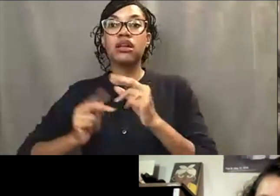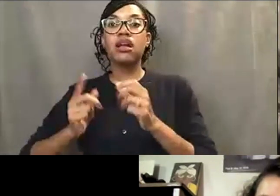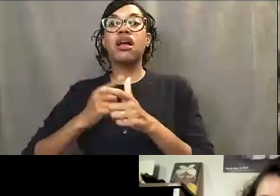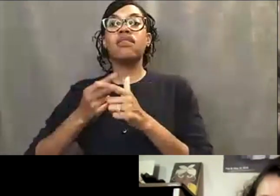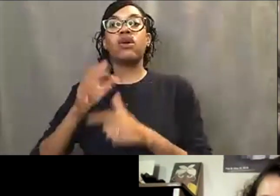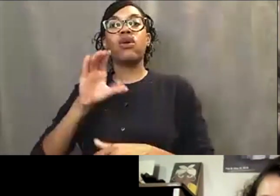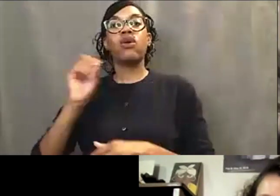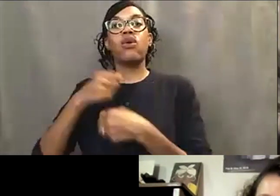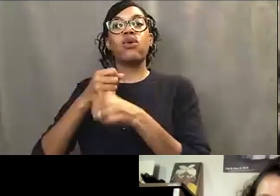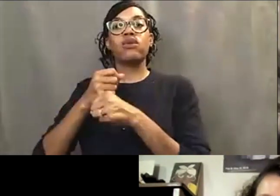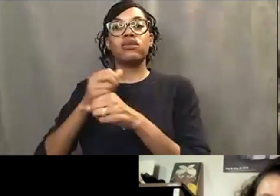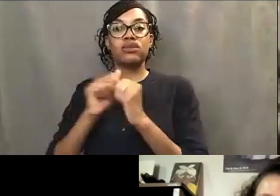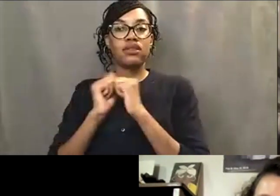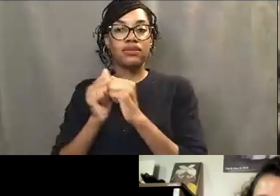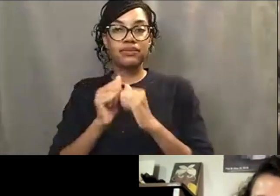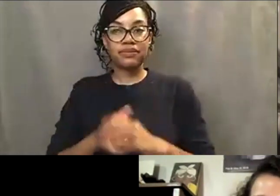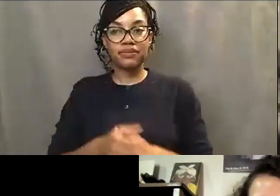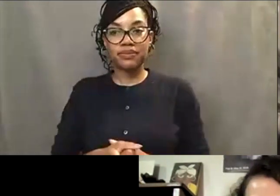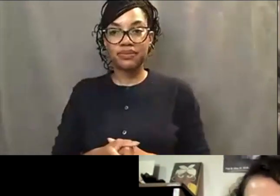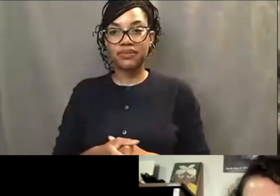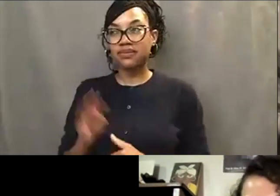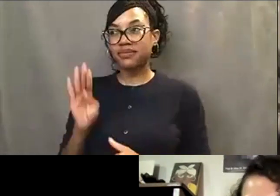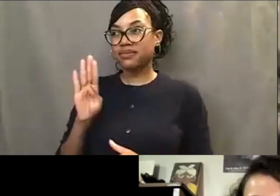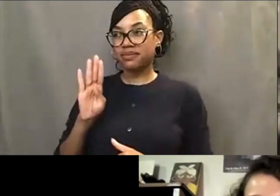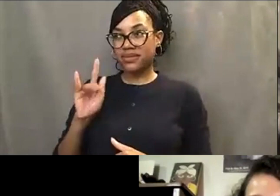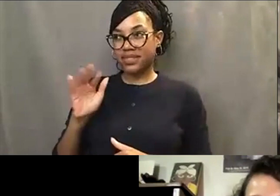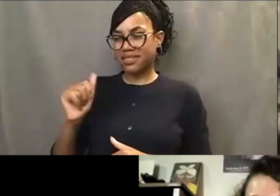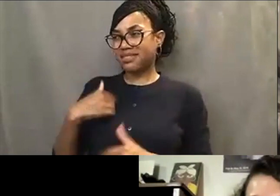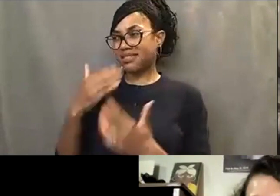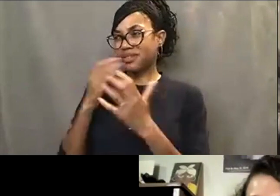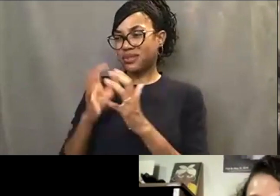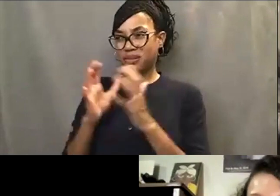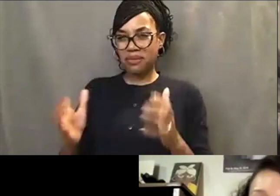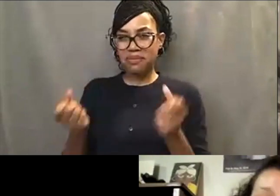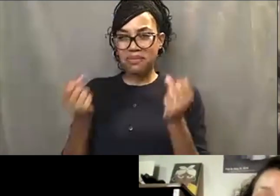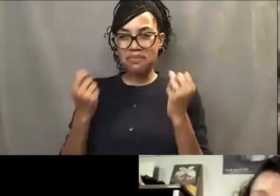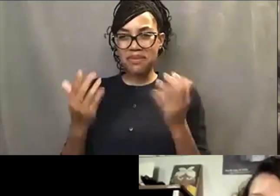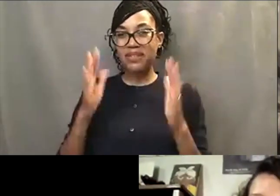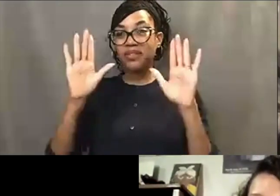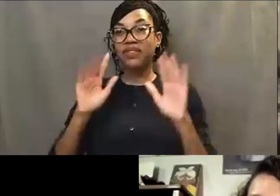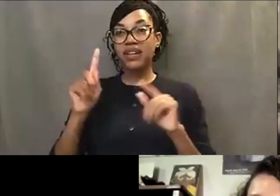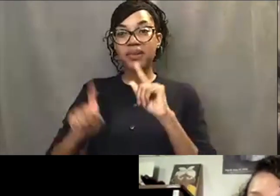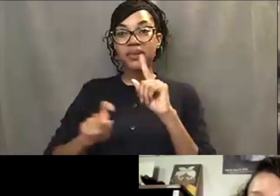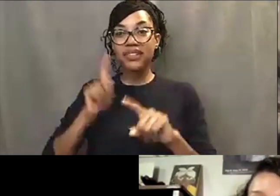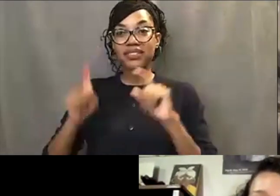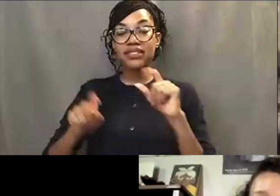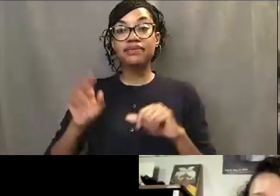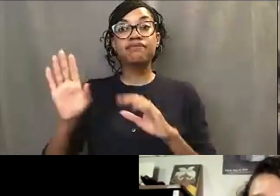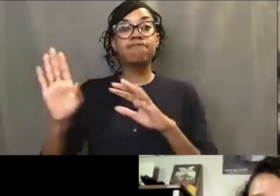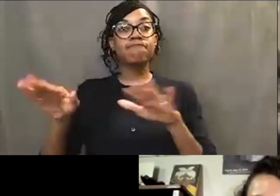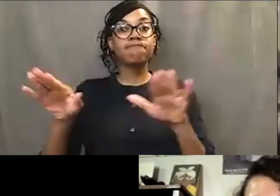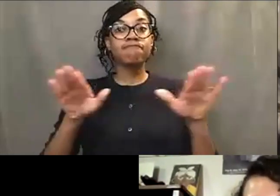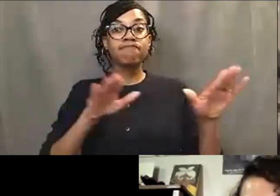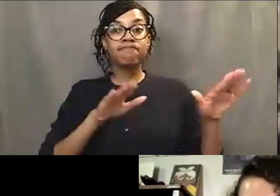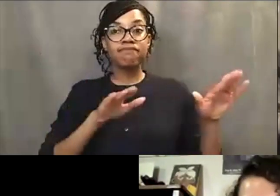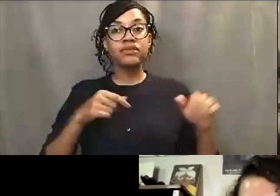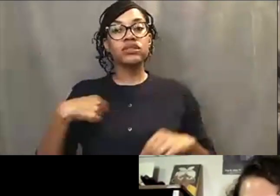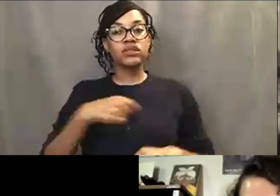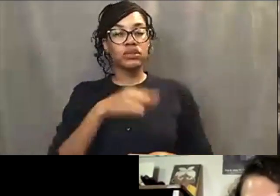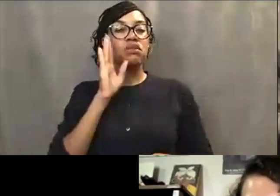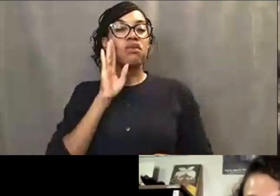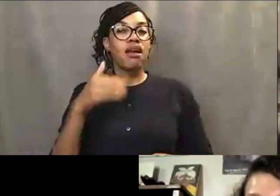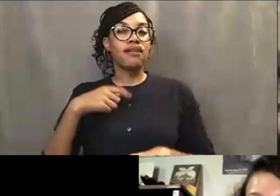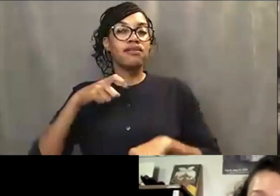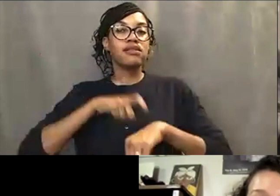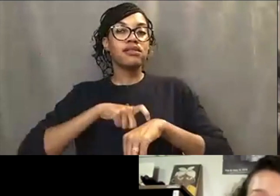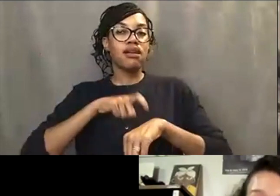Thank you so much, Amanda. There are so many more great questions for you. Folks, I'll just remind you, we're going to have time to answer some of